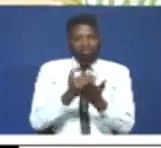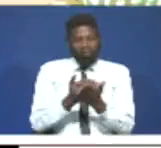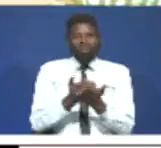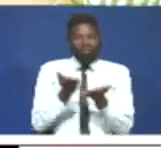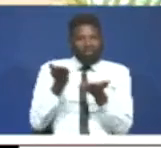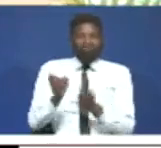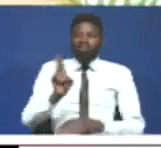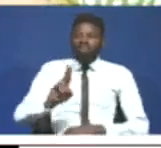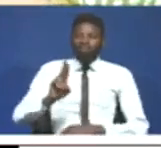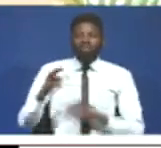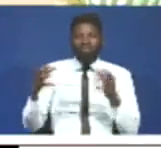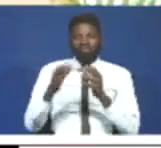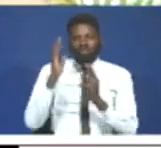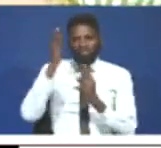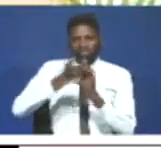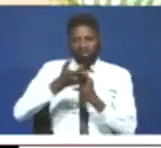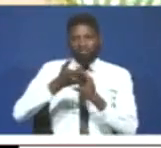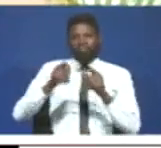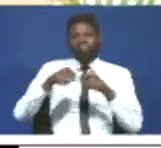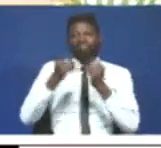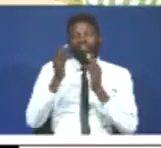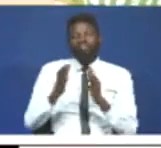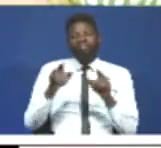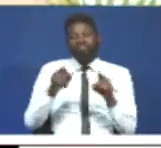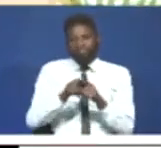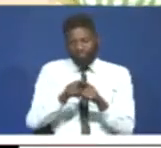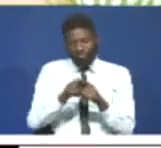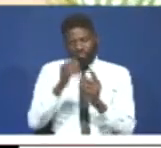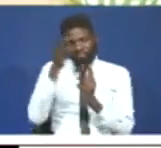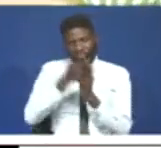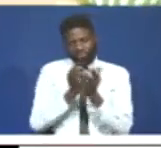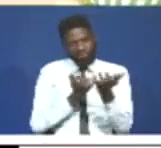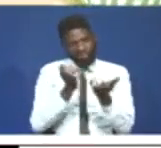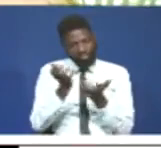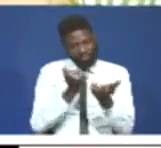eliminate brokers and middlemen who occasionally give us